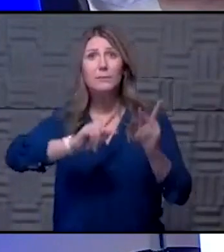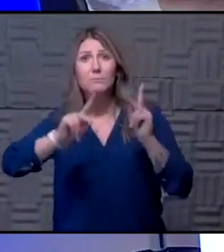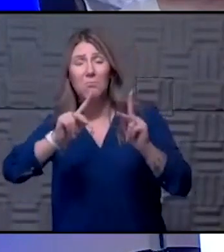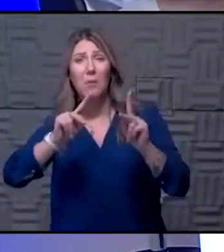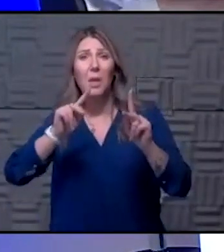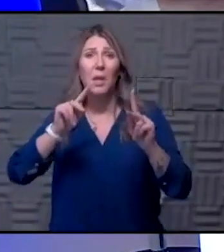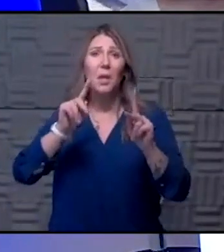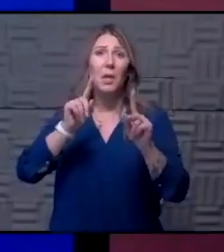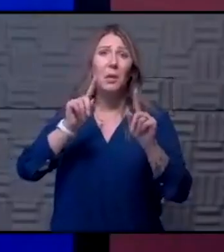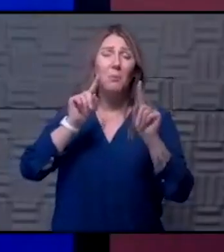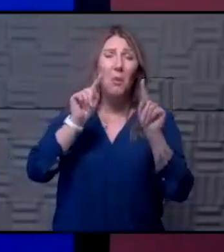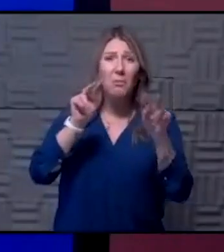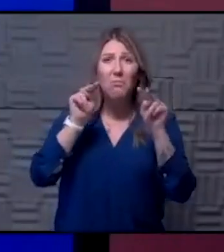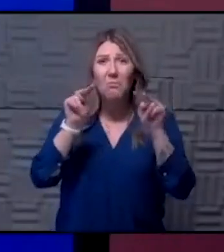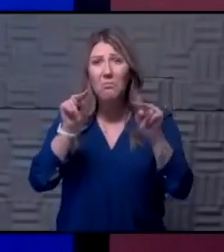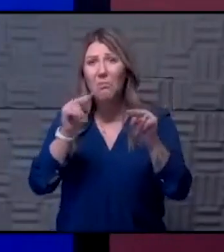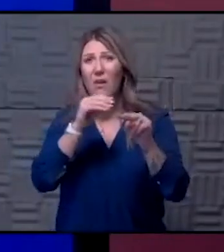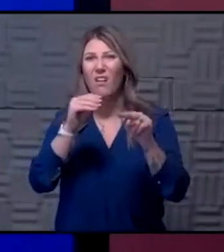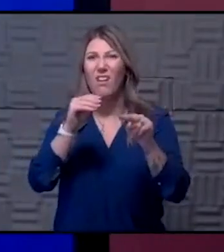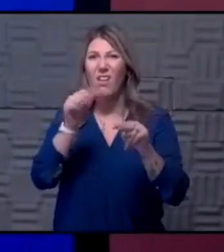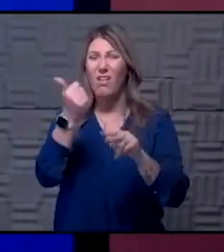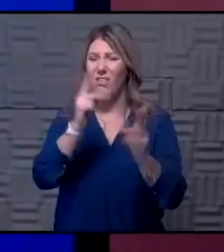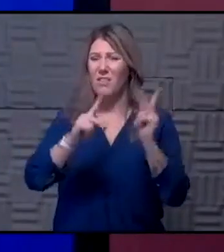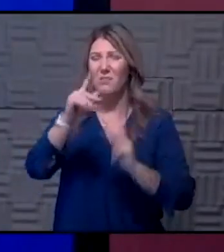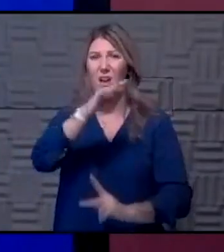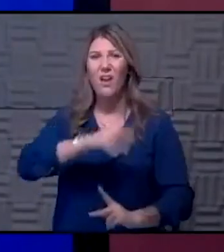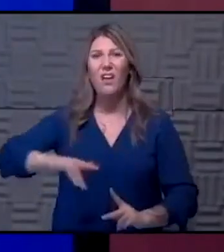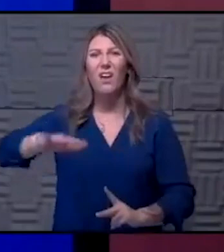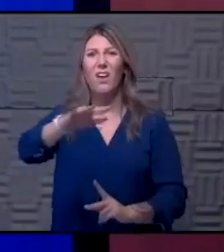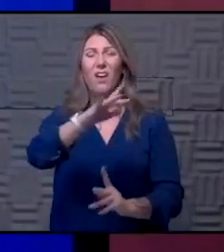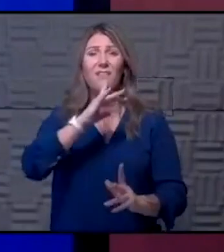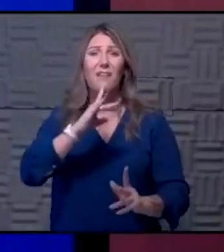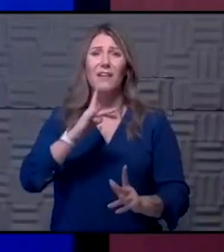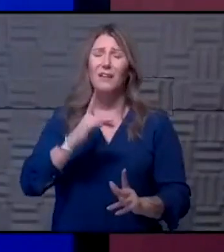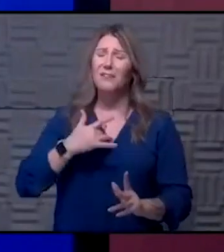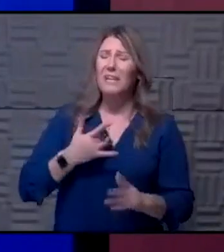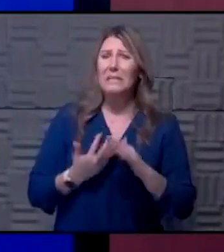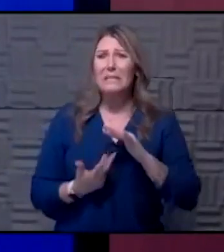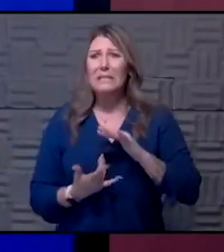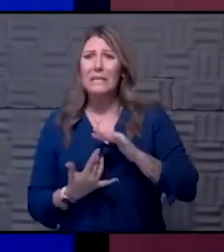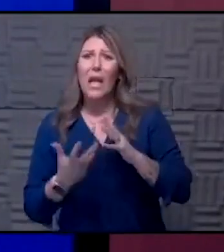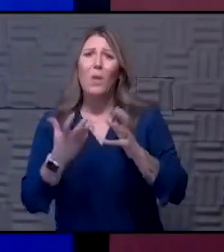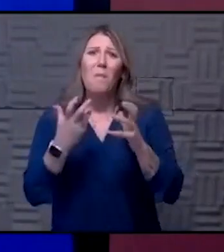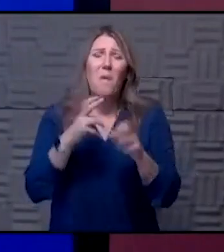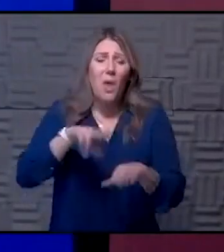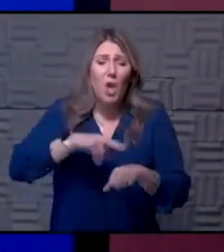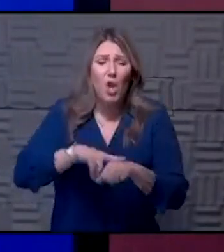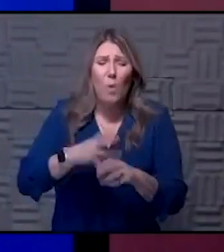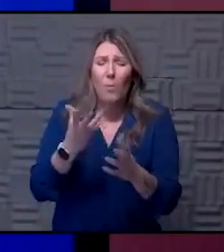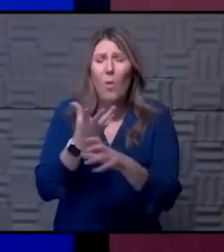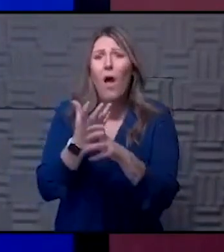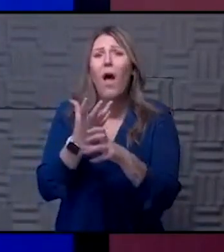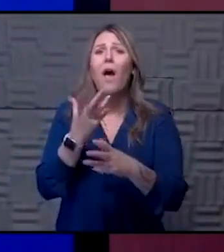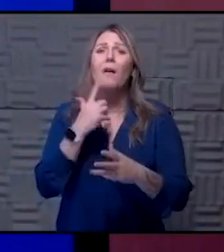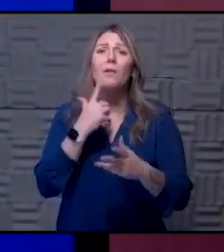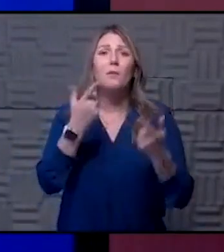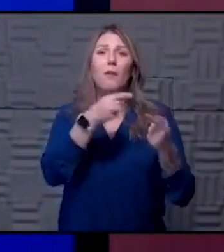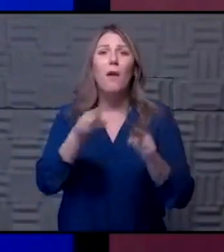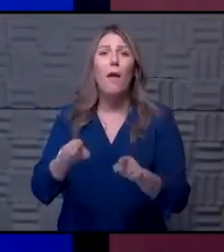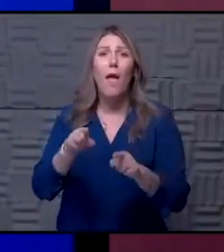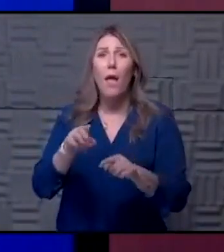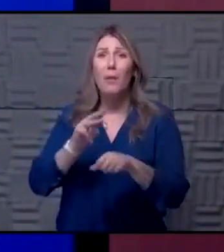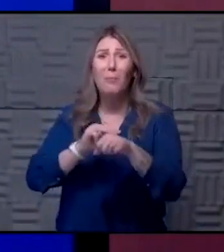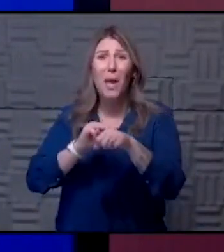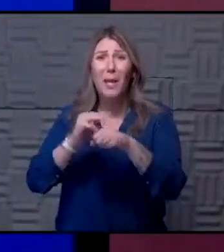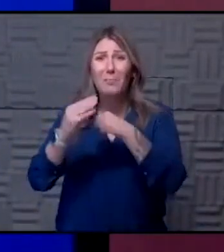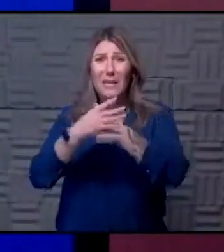everybody else around that. And man, there's this burning desire. You can feel it. I just want to be normal, and that's what was going on down at Miami Beach. People just wanted to